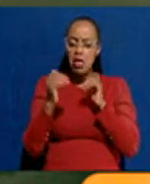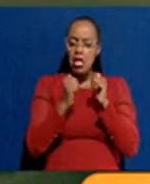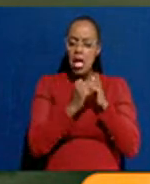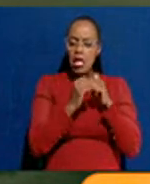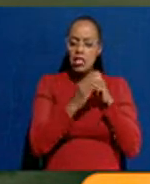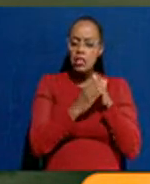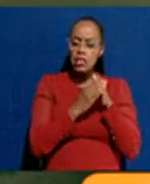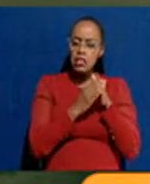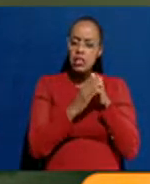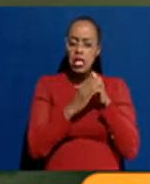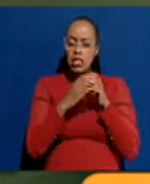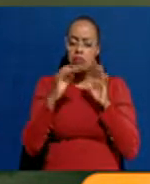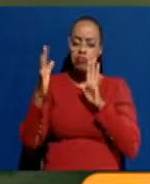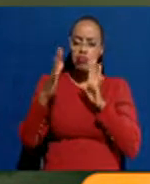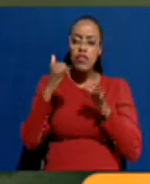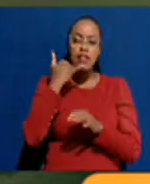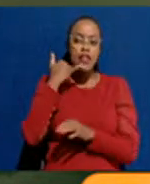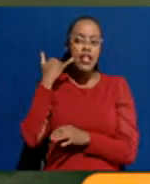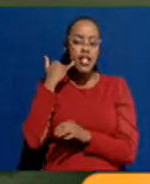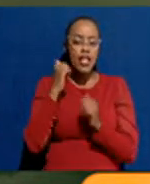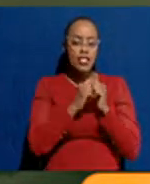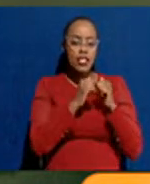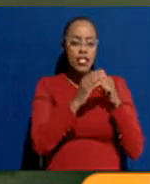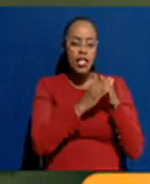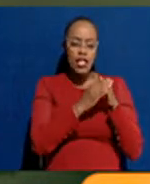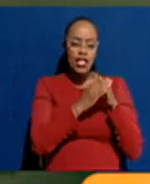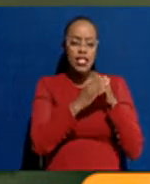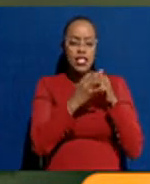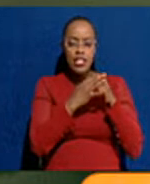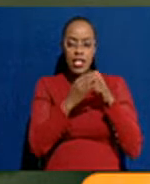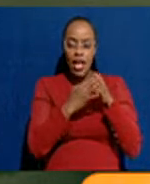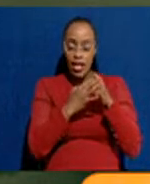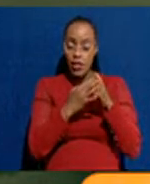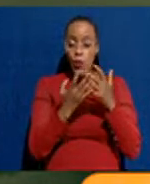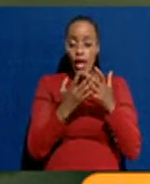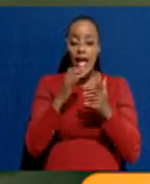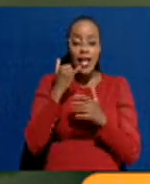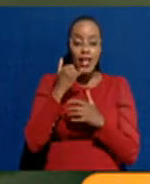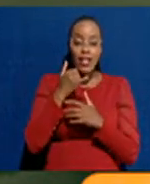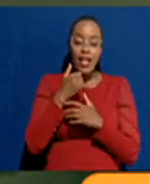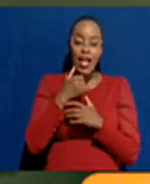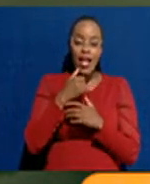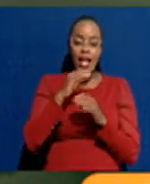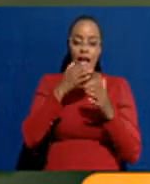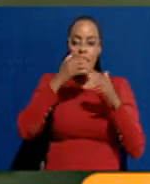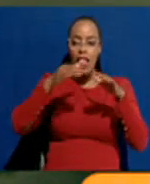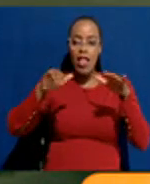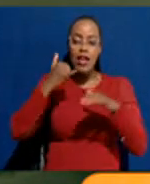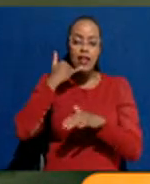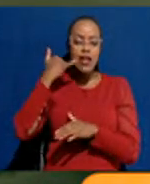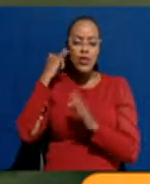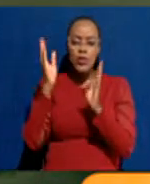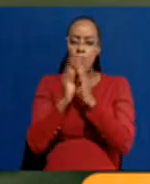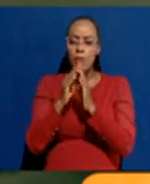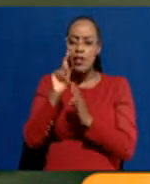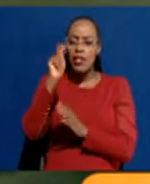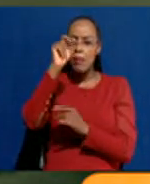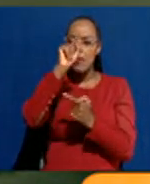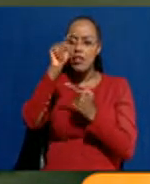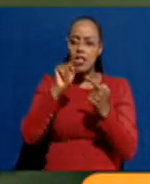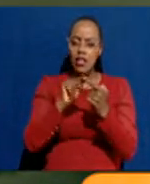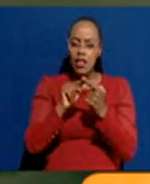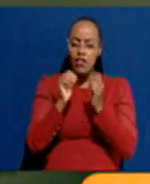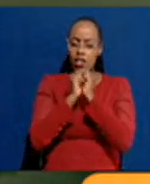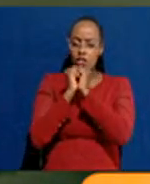1989-90 in Lake Nakuru. 1989 Lake Nakuru. That could be Lake Nakuru. When did you meet the president? We were